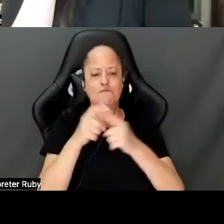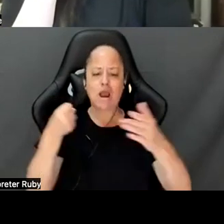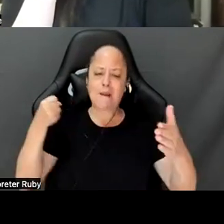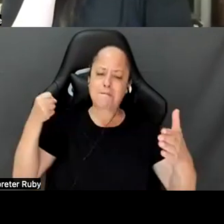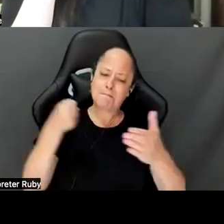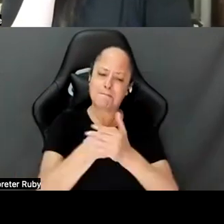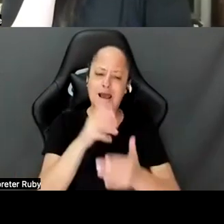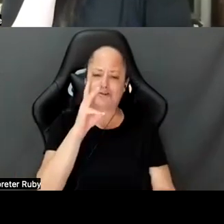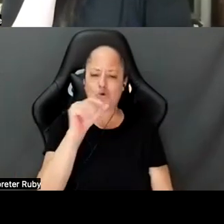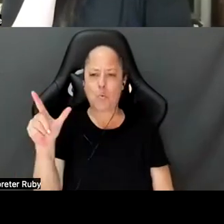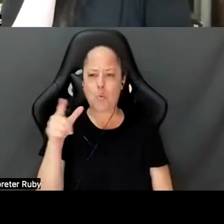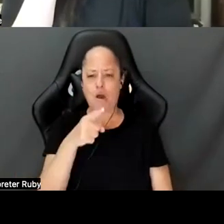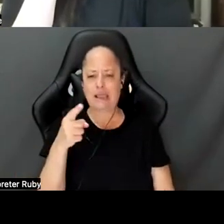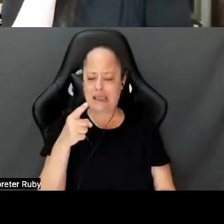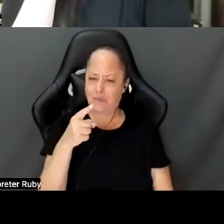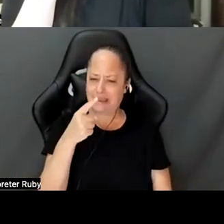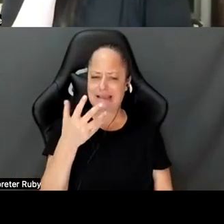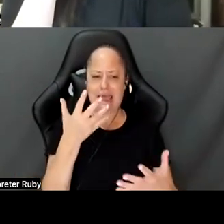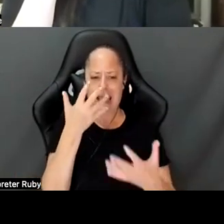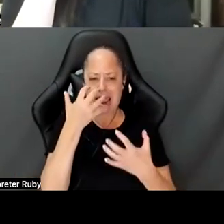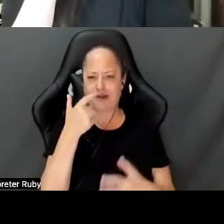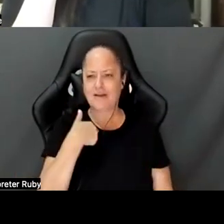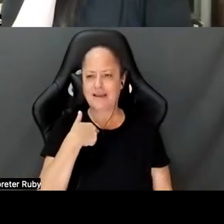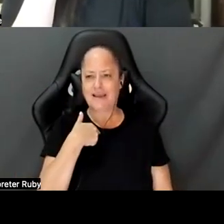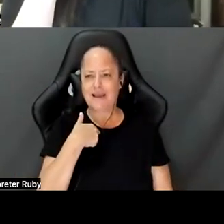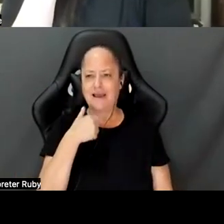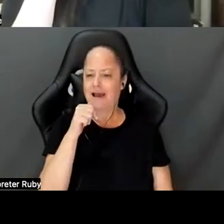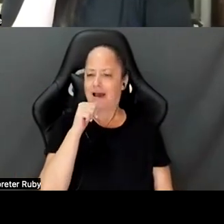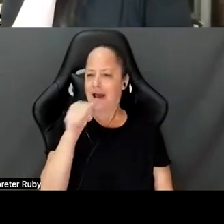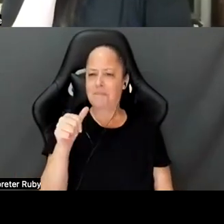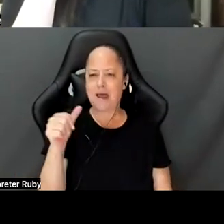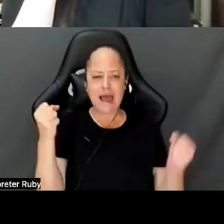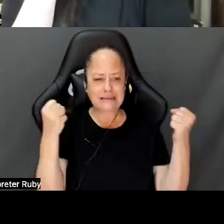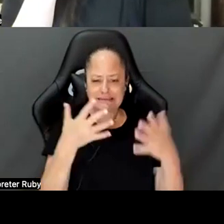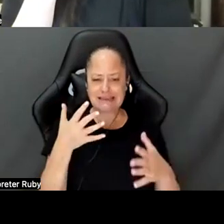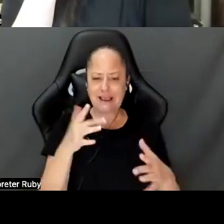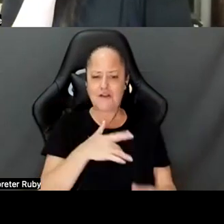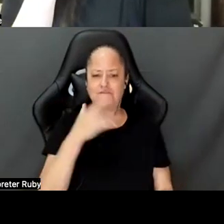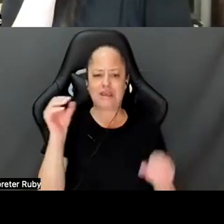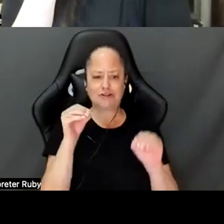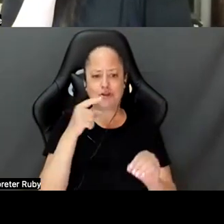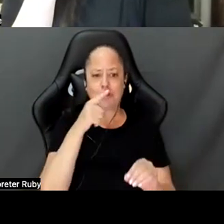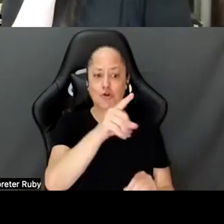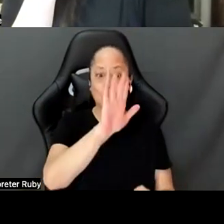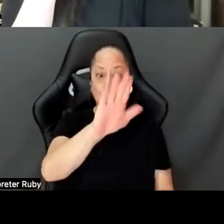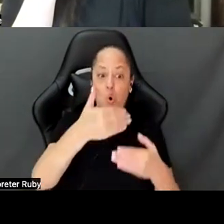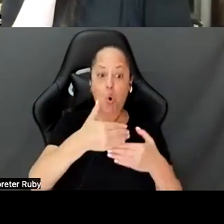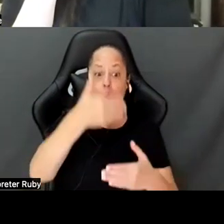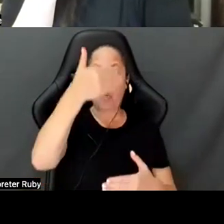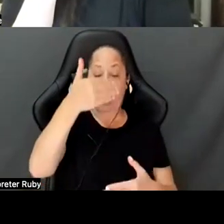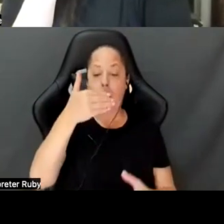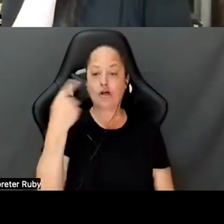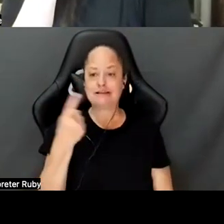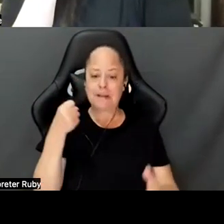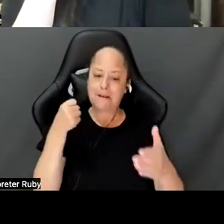to punch something that was inanimate. And I was like, I'm not scared. I feel nothing. This is your wall. You pay for it. When somebody